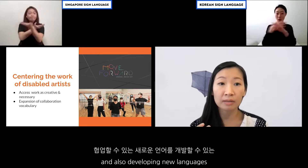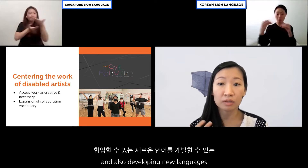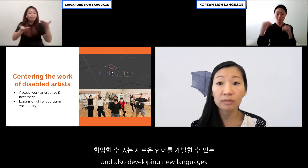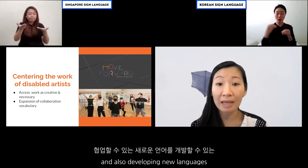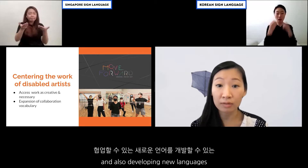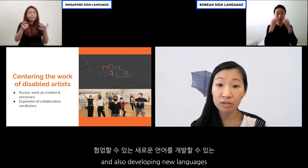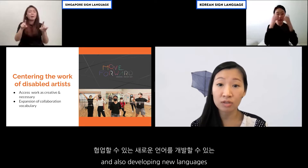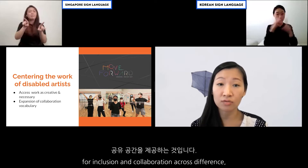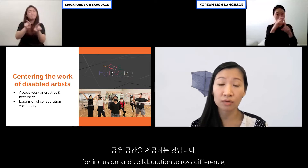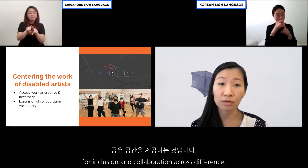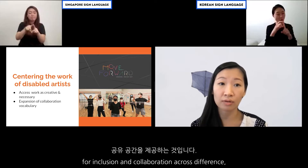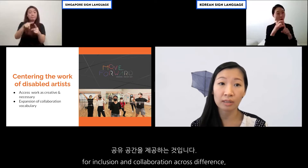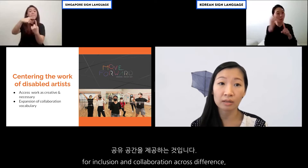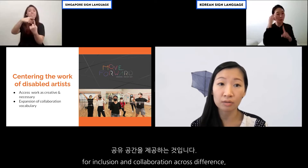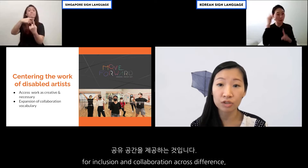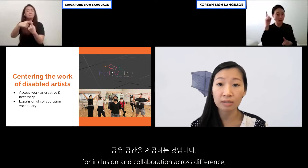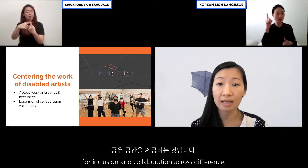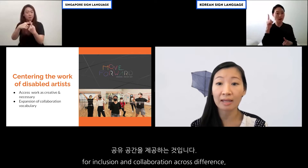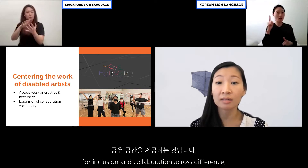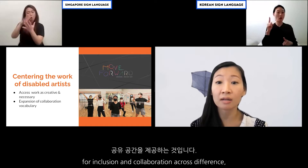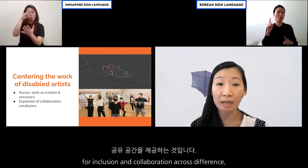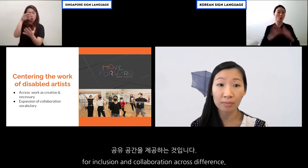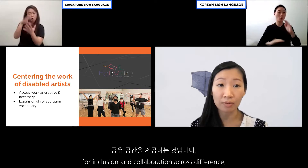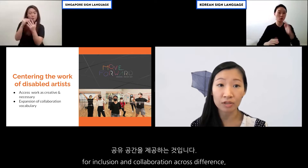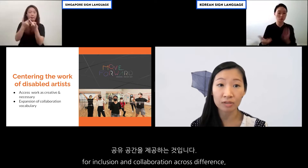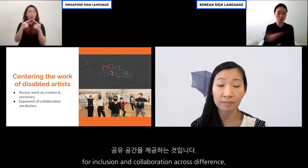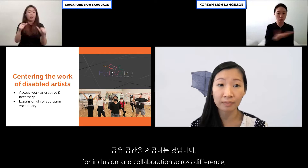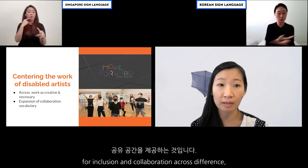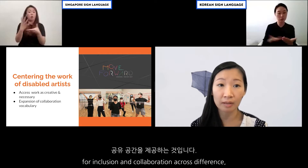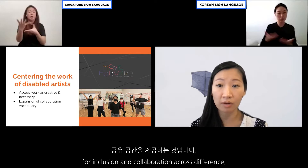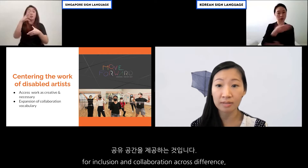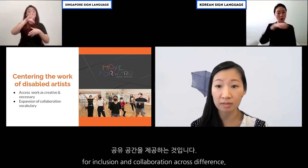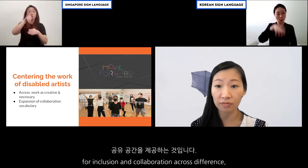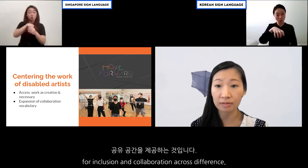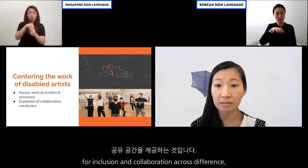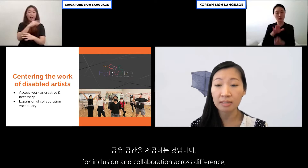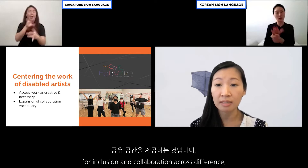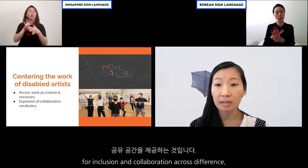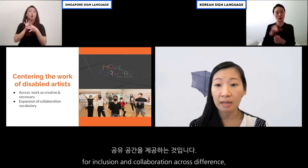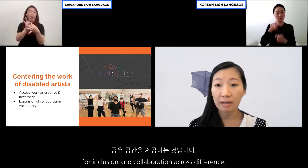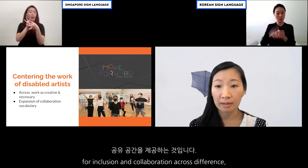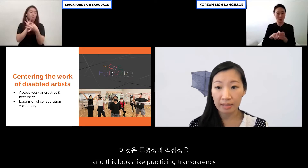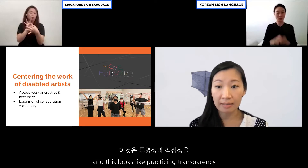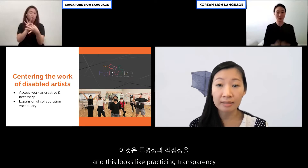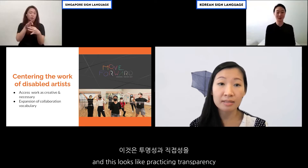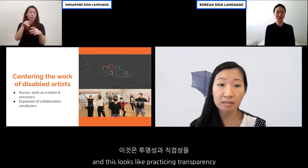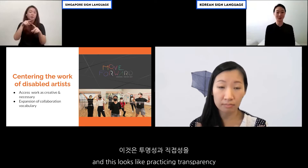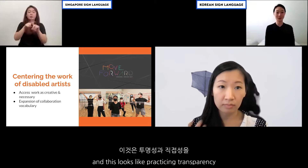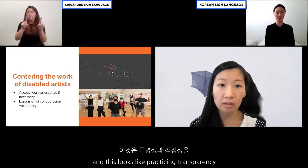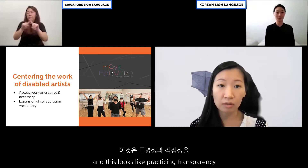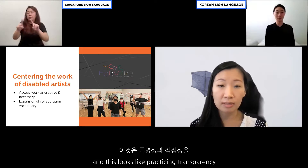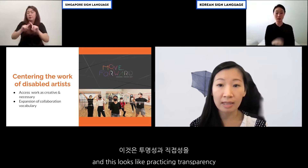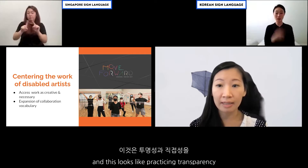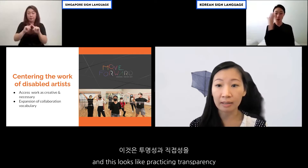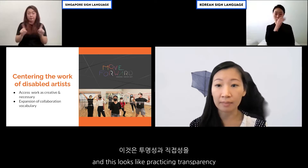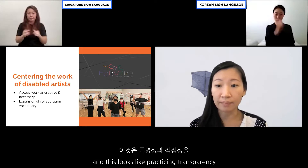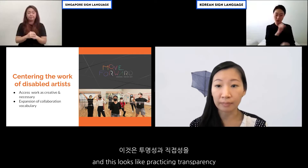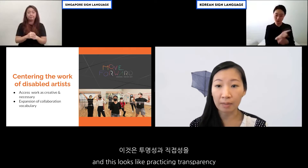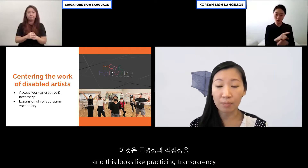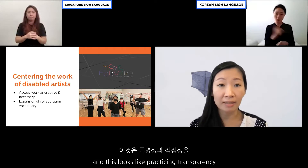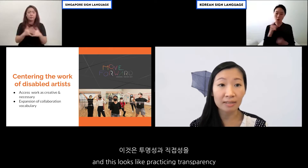developing new languages for inclusion and collaboration across difference. And this looks